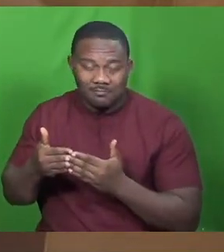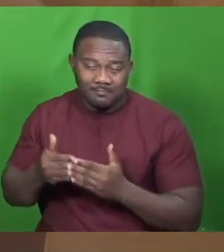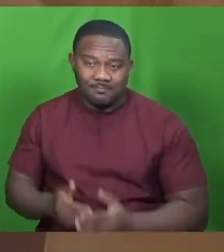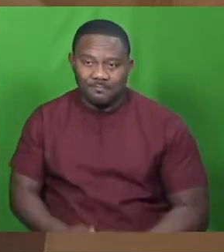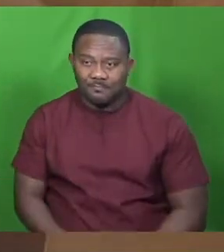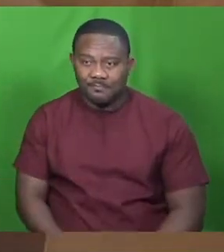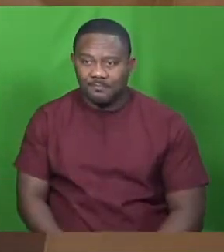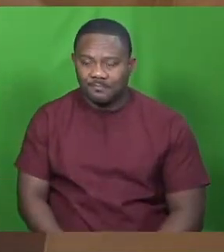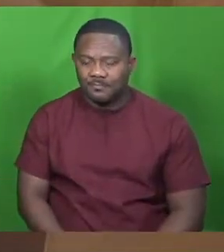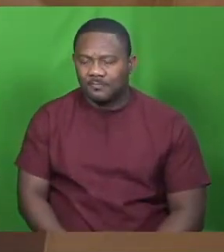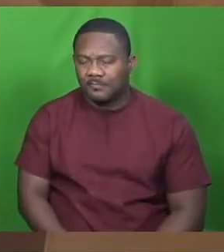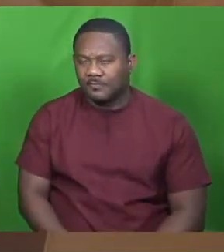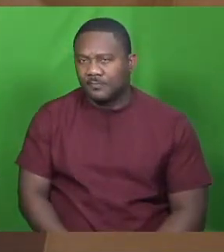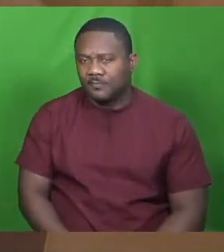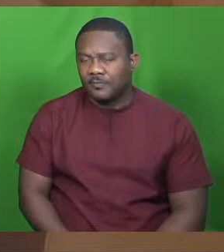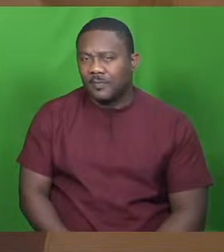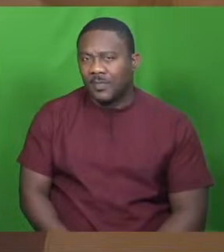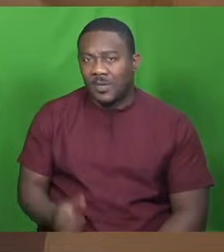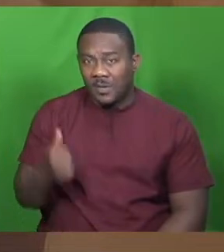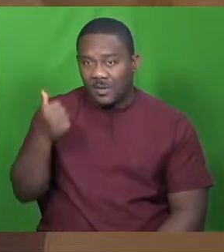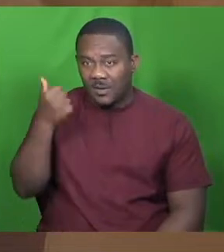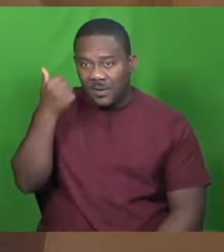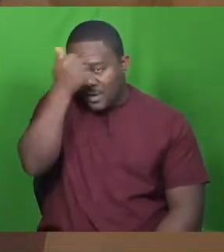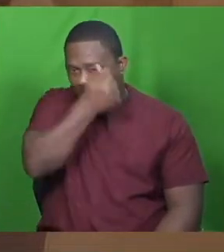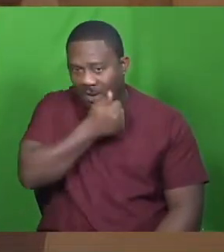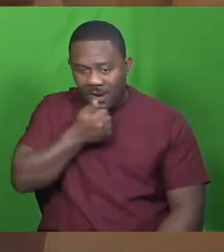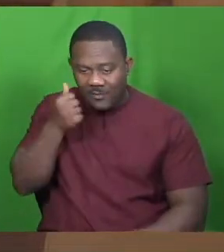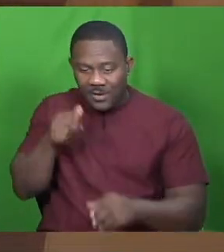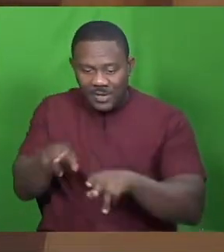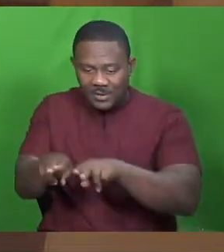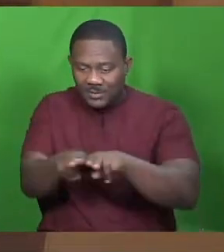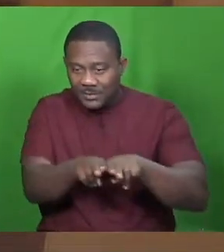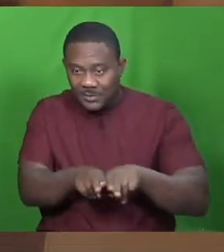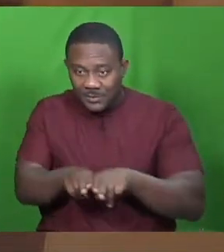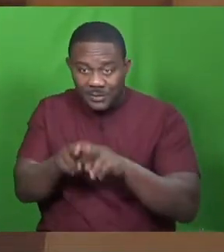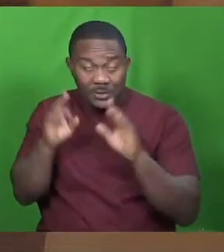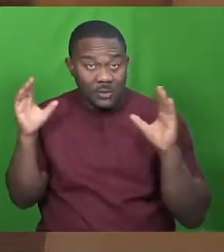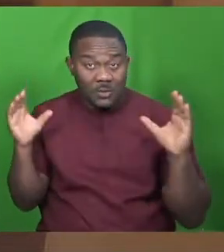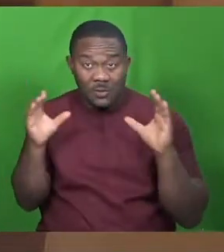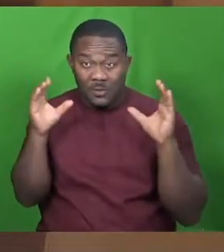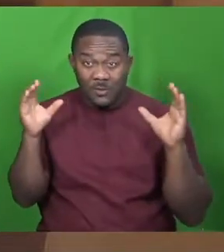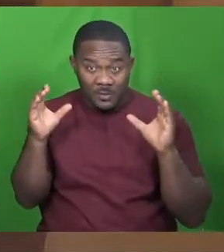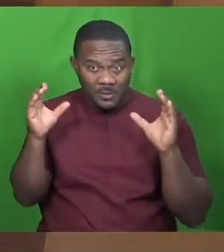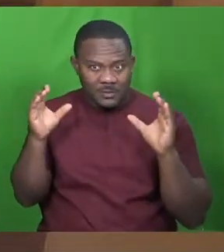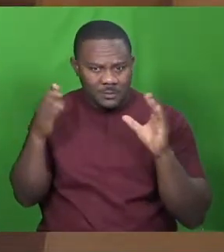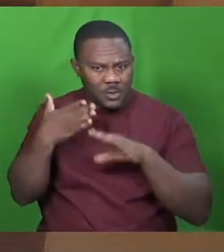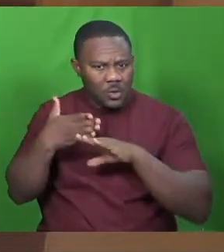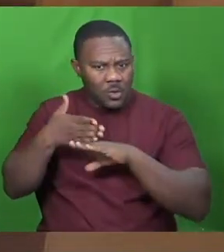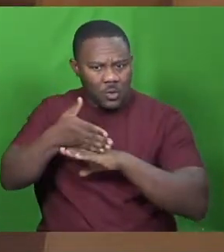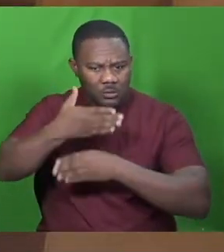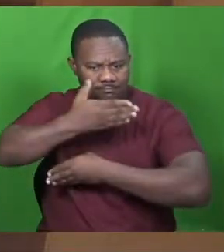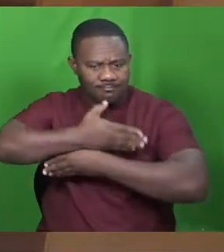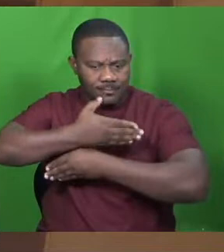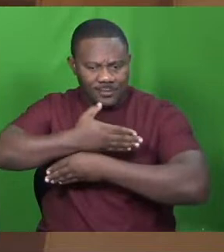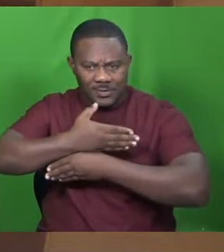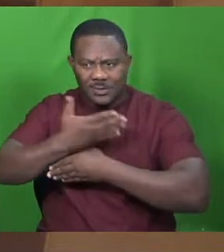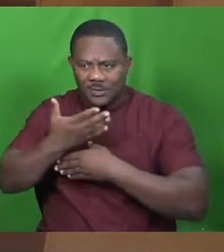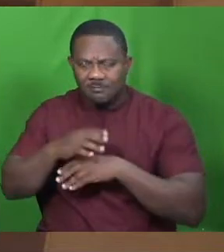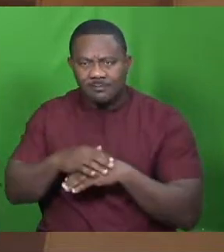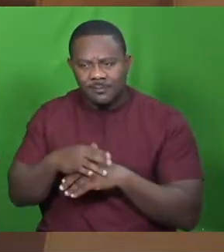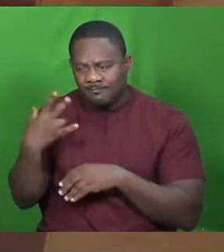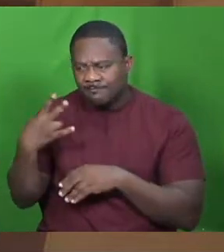African Union Convention on Cross-Border Cooperation was one of the seven legal